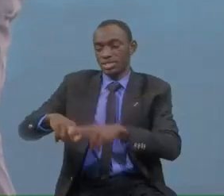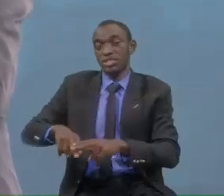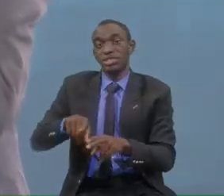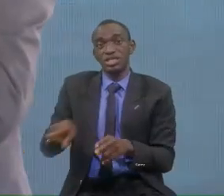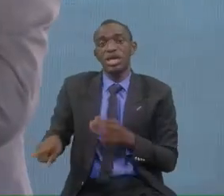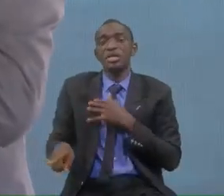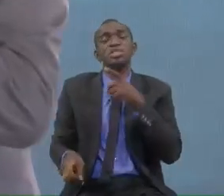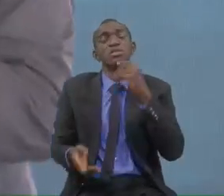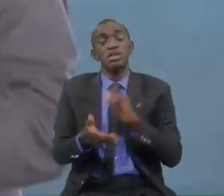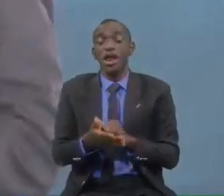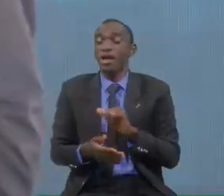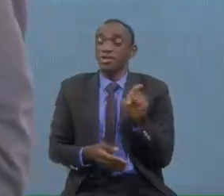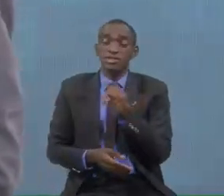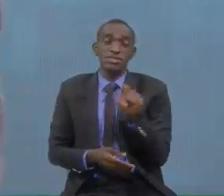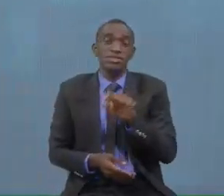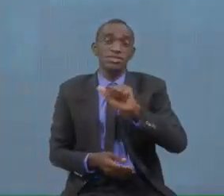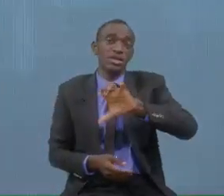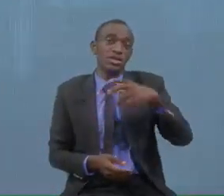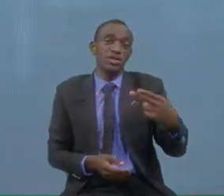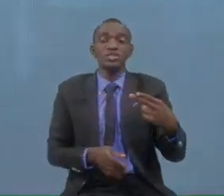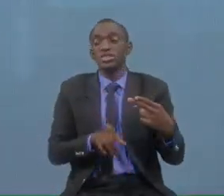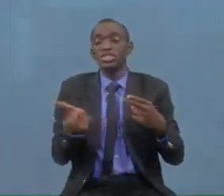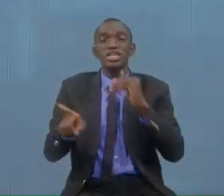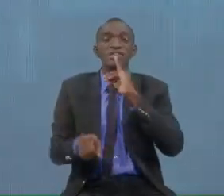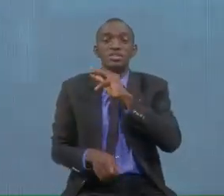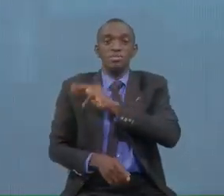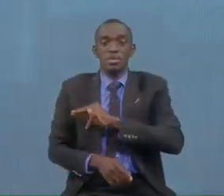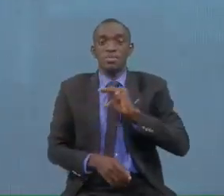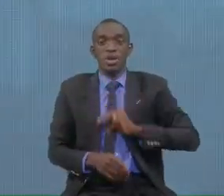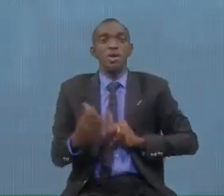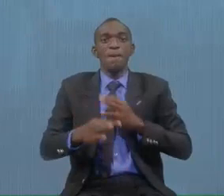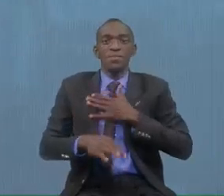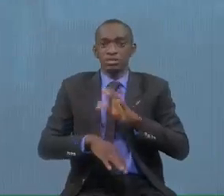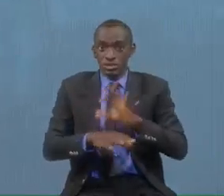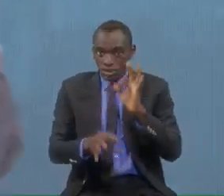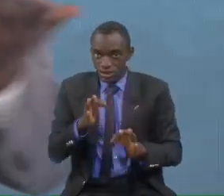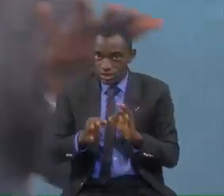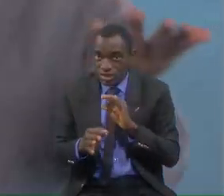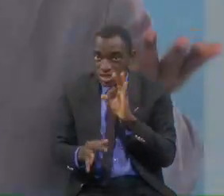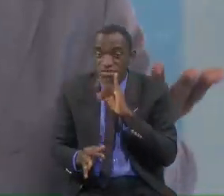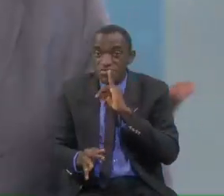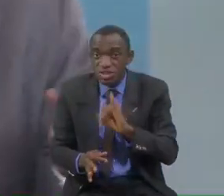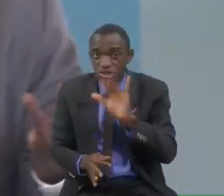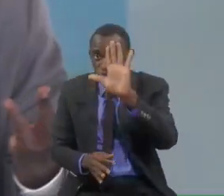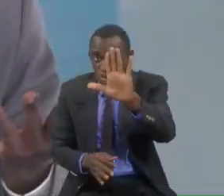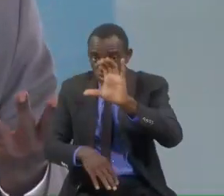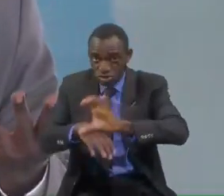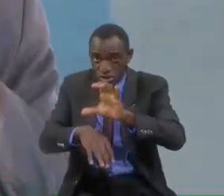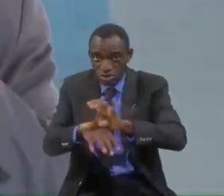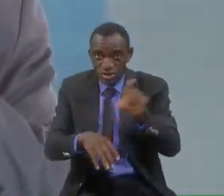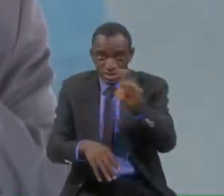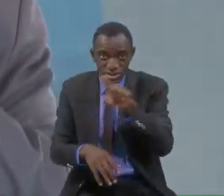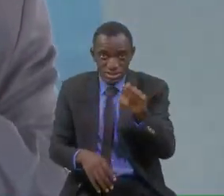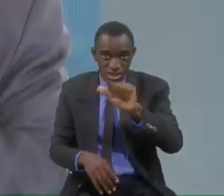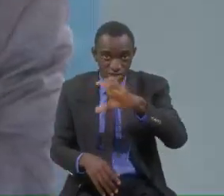of my church. Is the Zacchaeus in your church born again? I see, you know, see have the